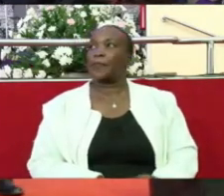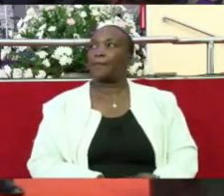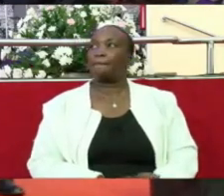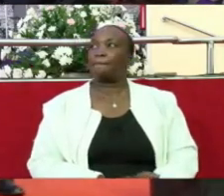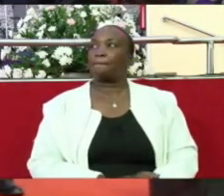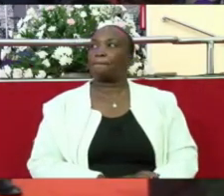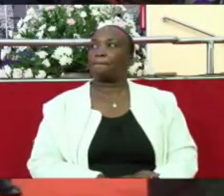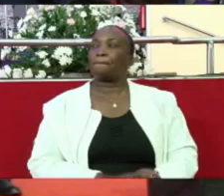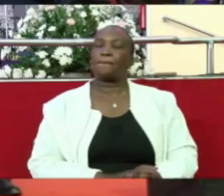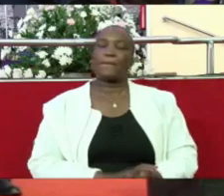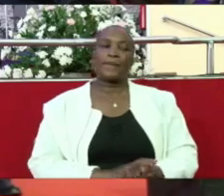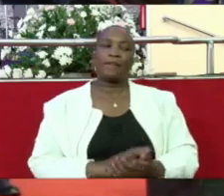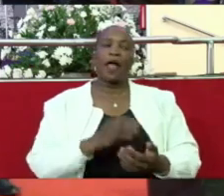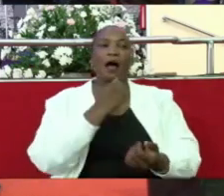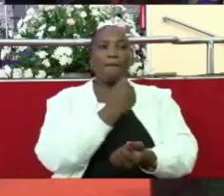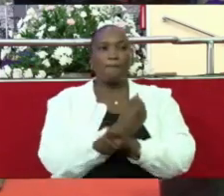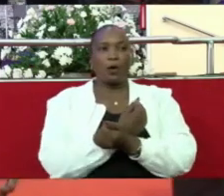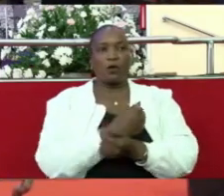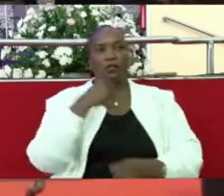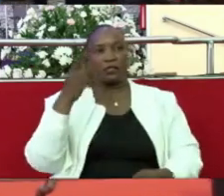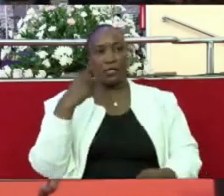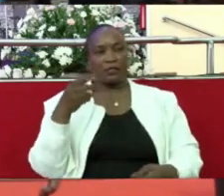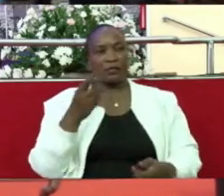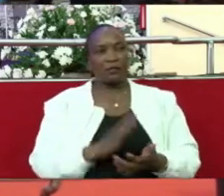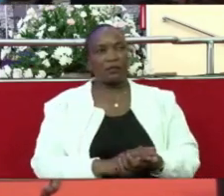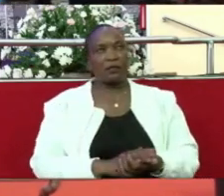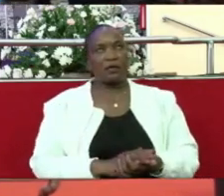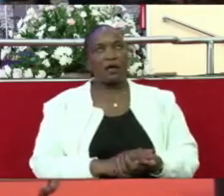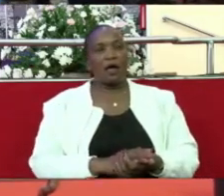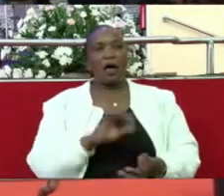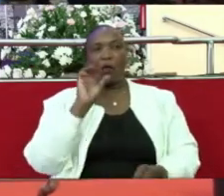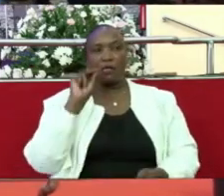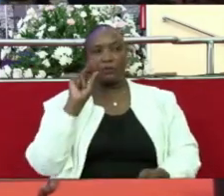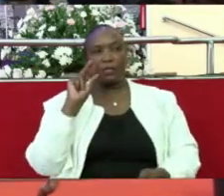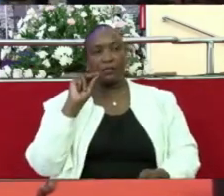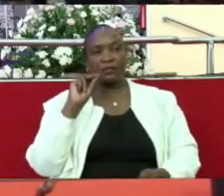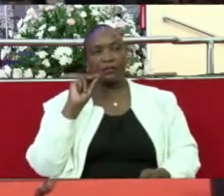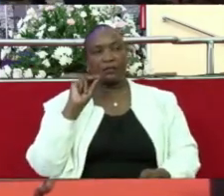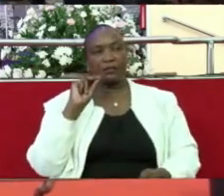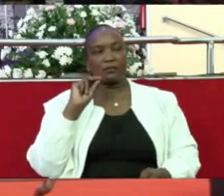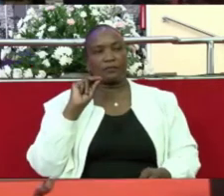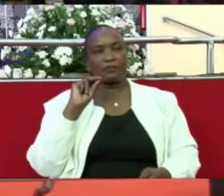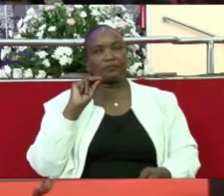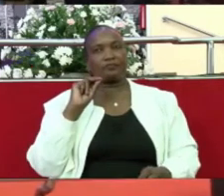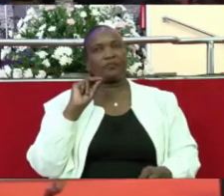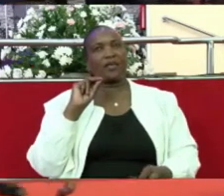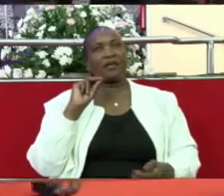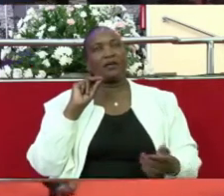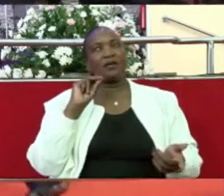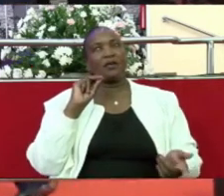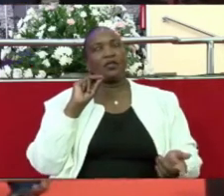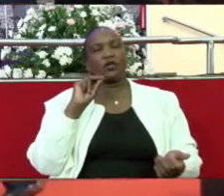that our speeches, ya kwamba maongezi yetu, should be filled of grace. Maneno ya vinywa vyetu ikaweze kujazwa